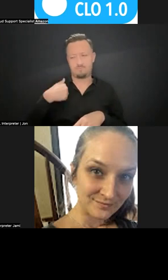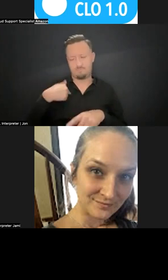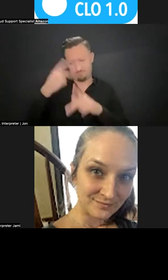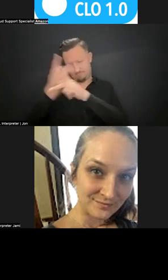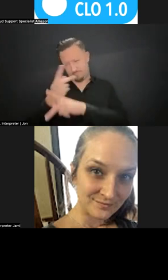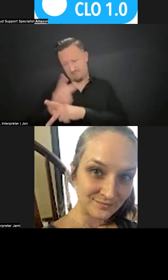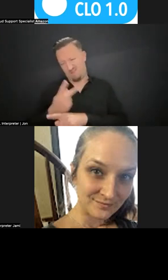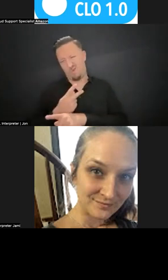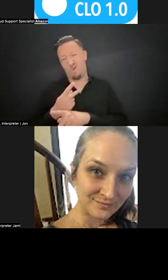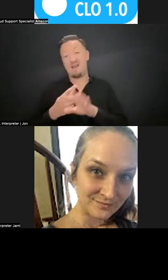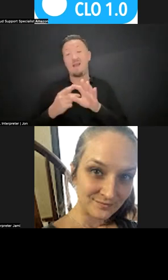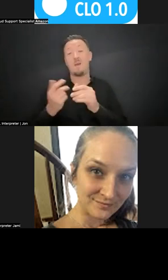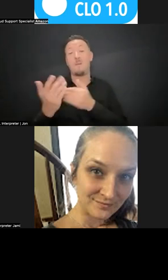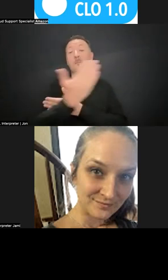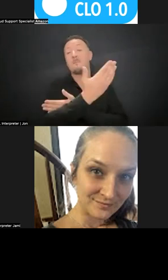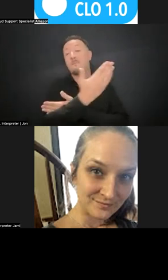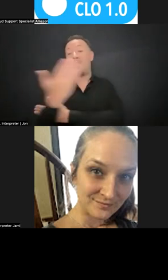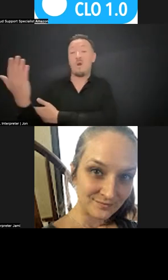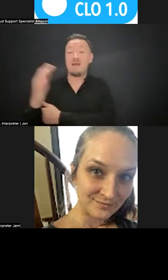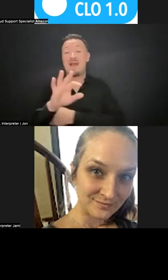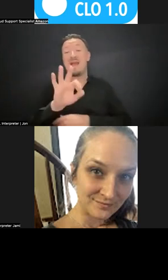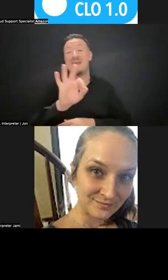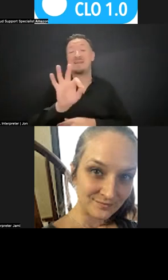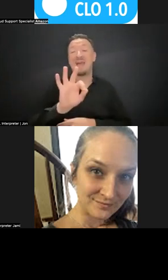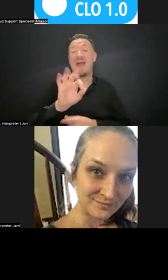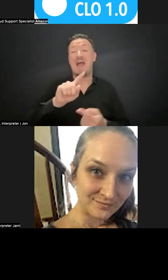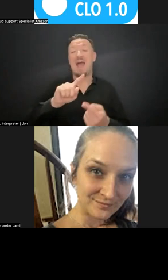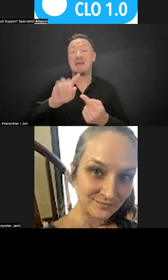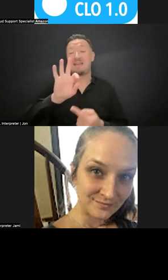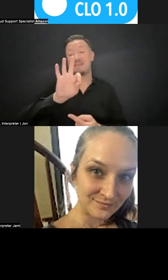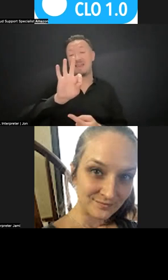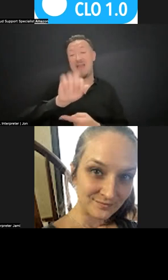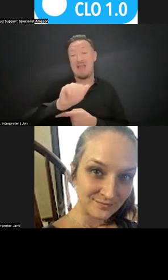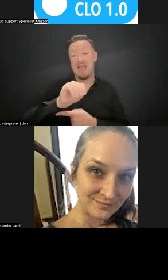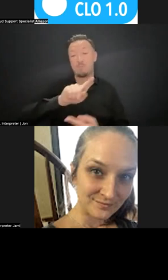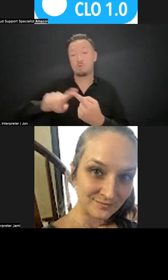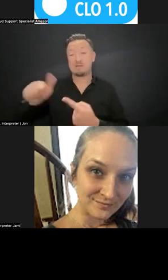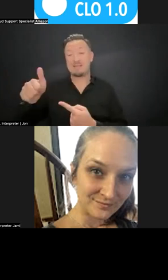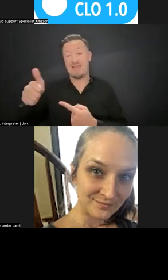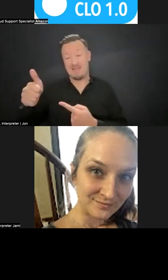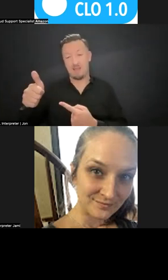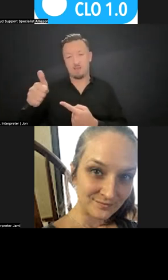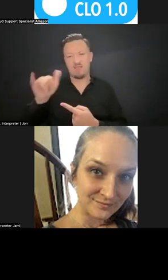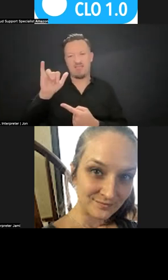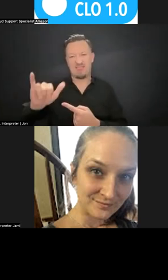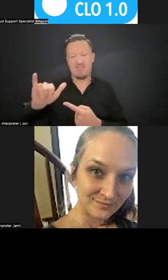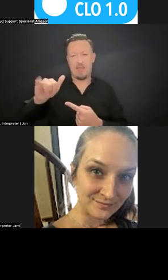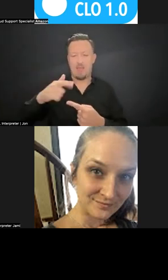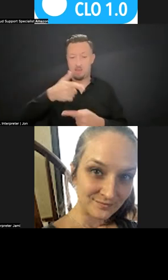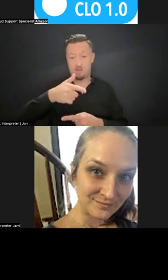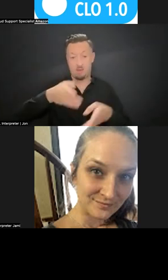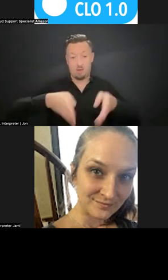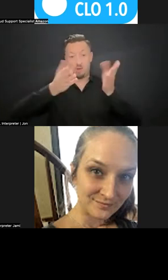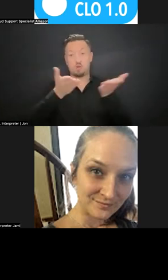10 a.m. we're utilizing it to max capacity. And then